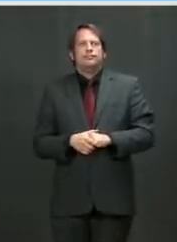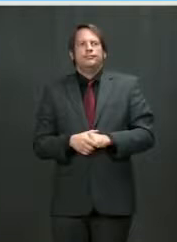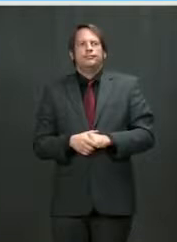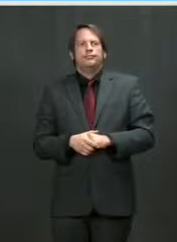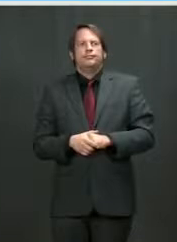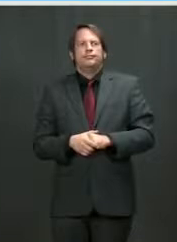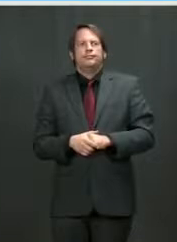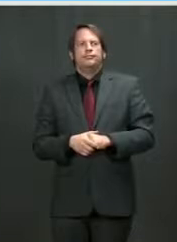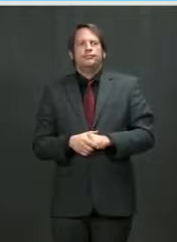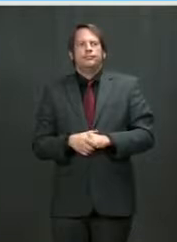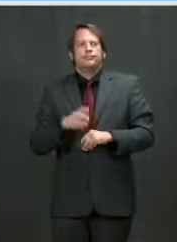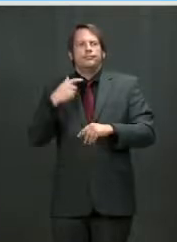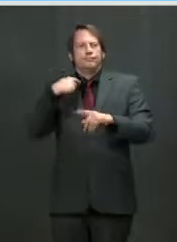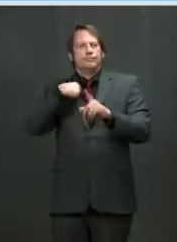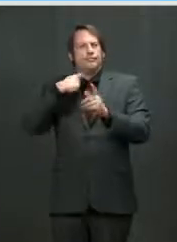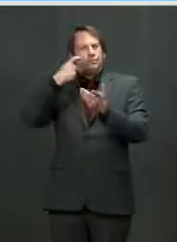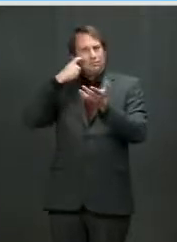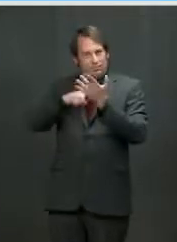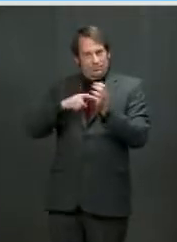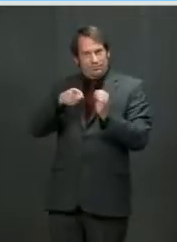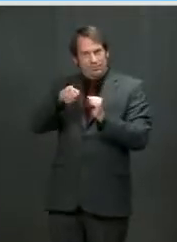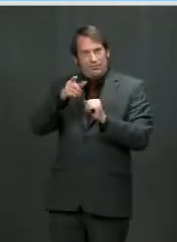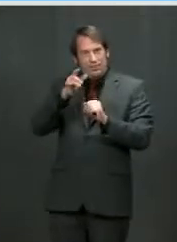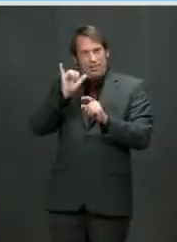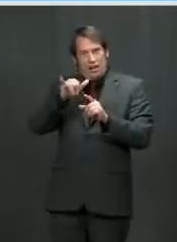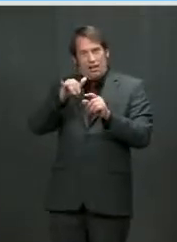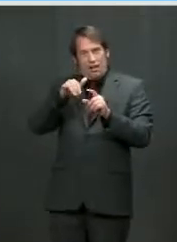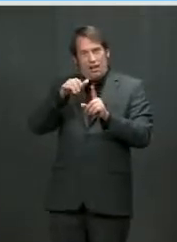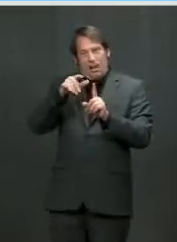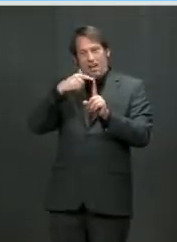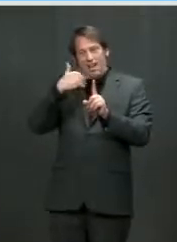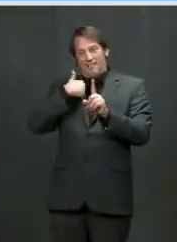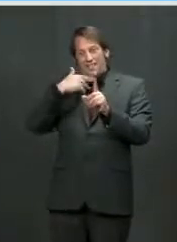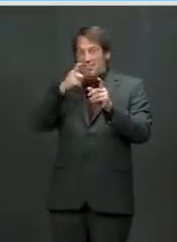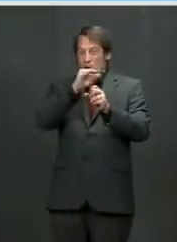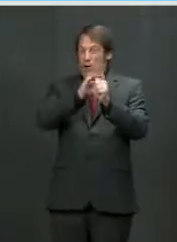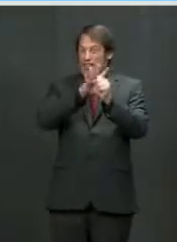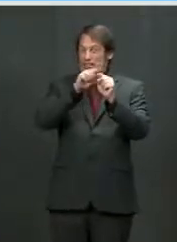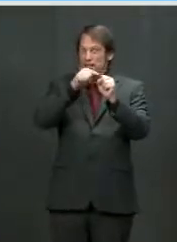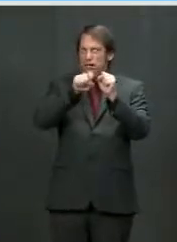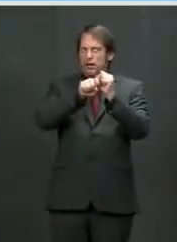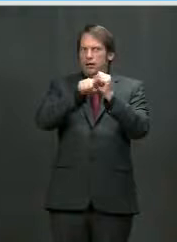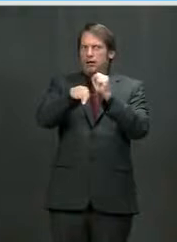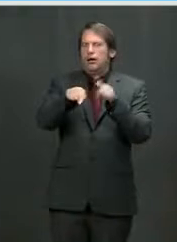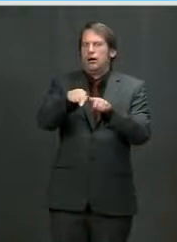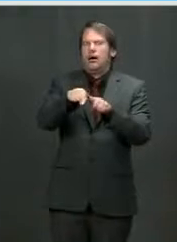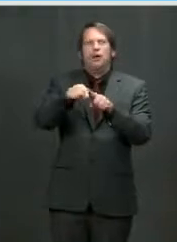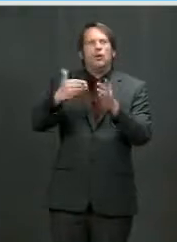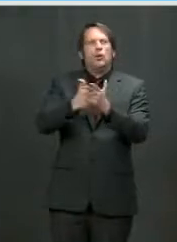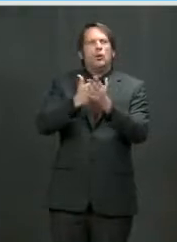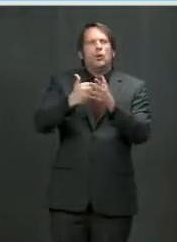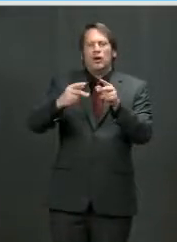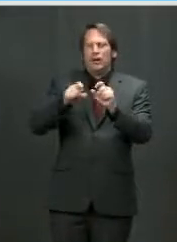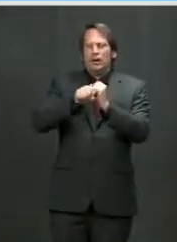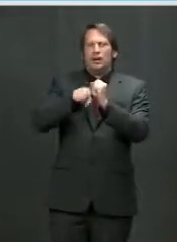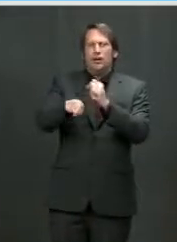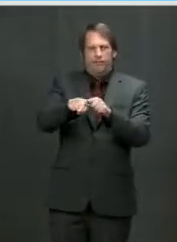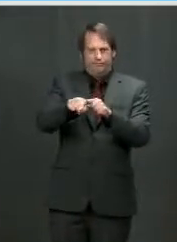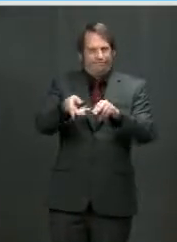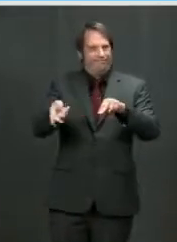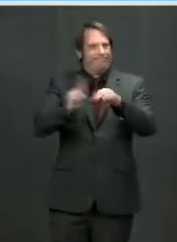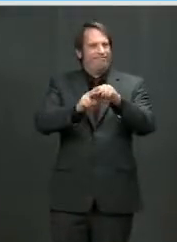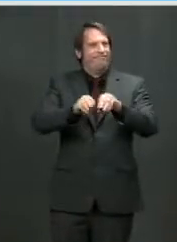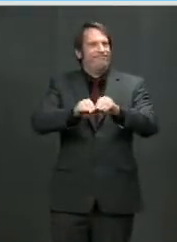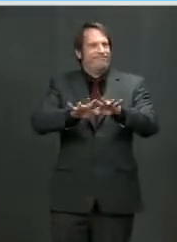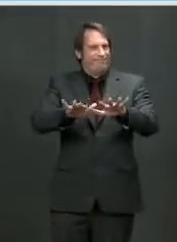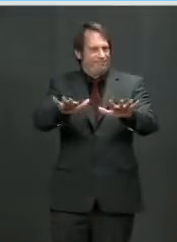variants, with 52 jurisdictions now reporting cases of variants of concern. Based on our most recent estimates from